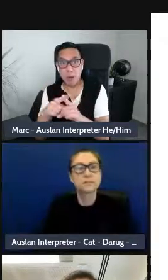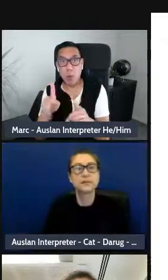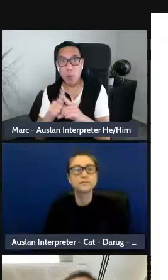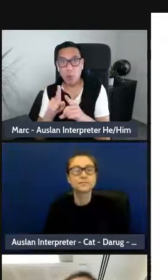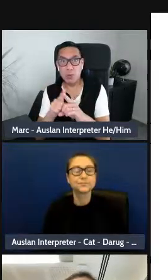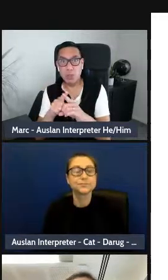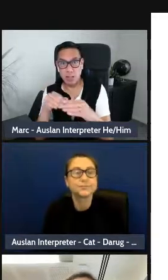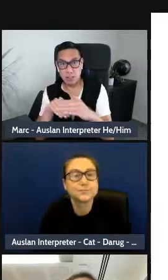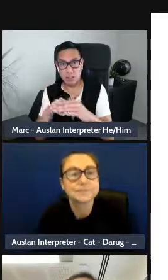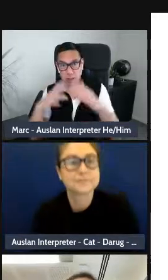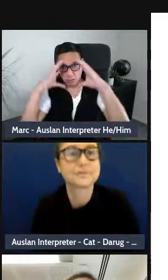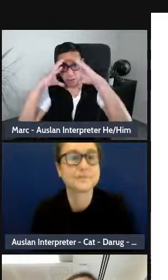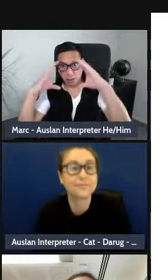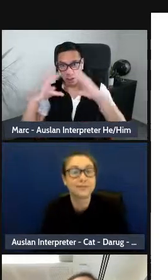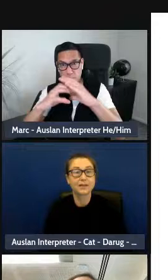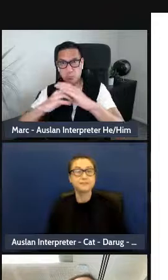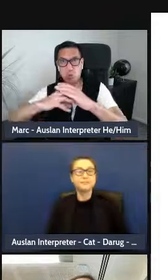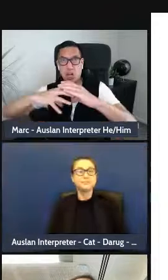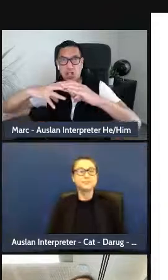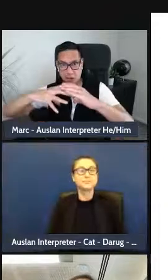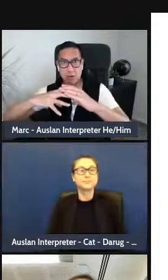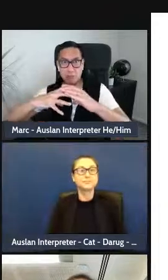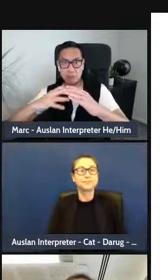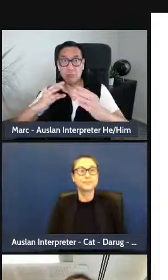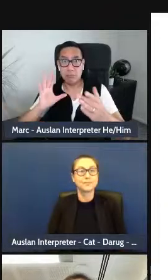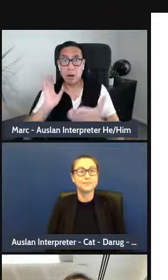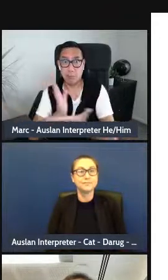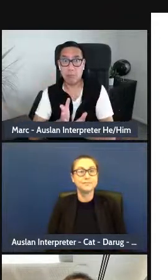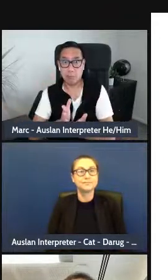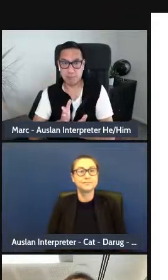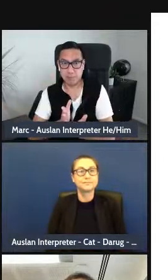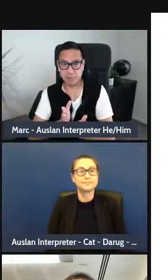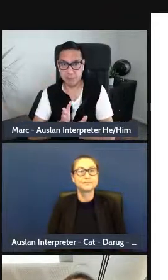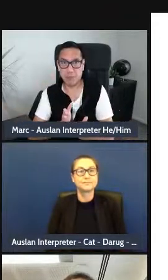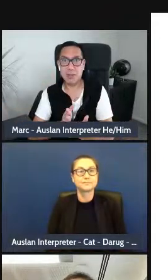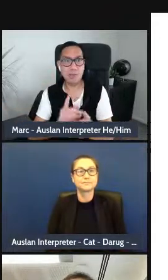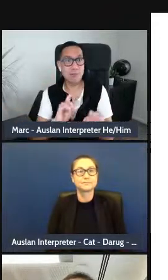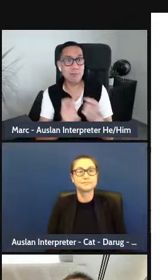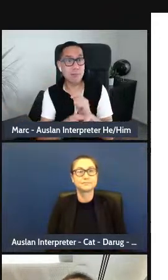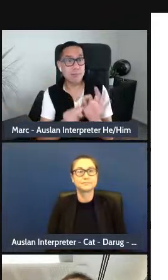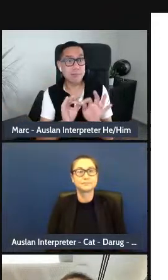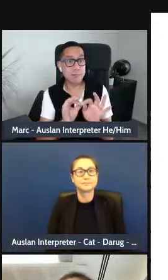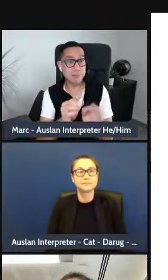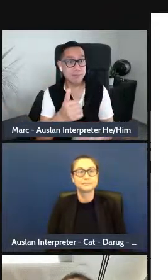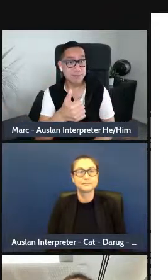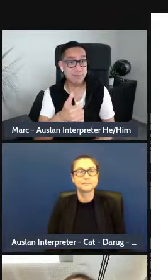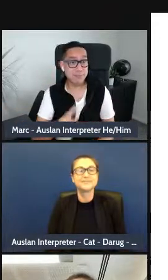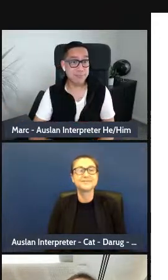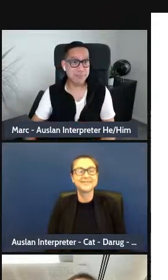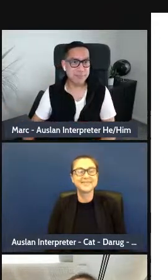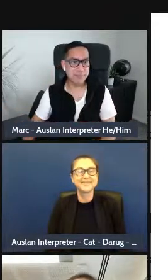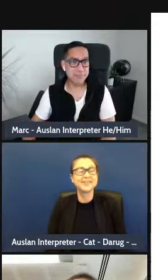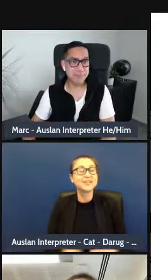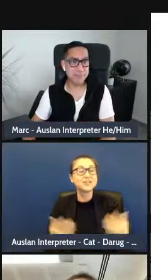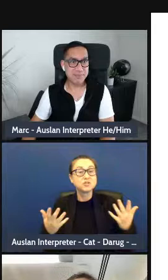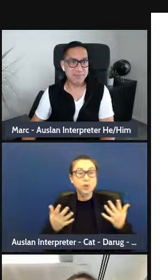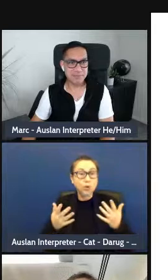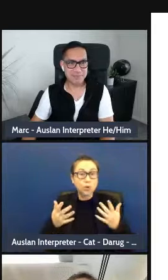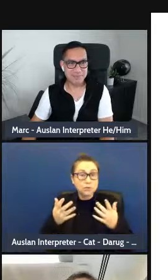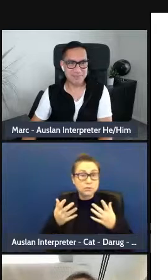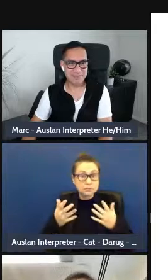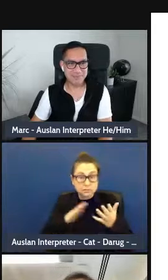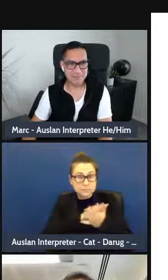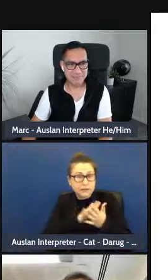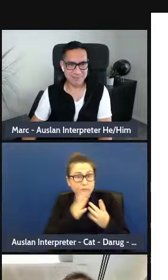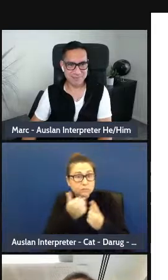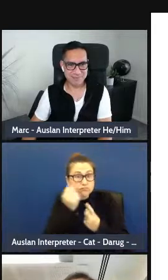Thank you. So it's like, it's too early for us to know if these are meaningful findings. And when you